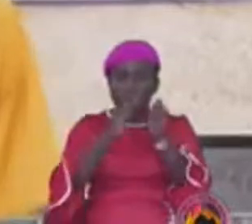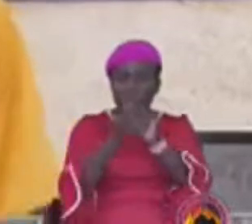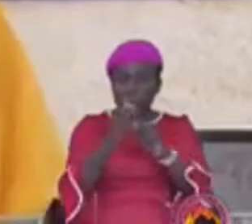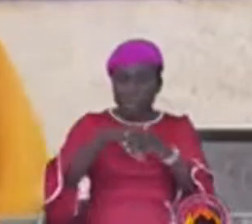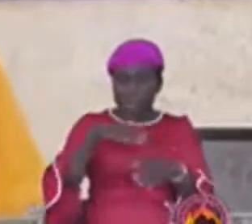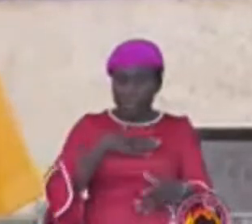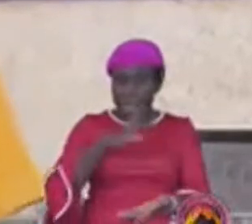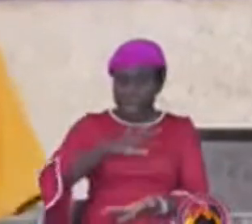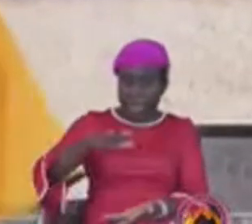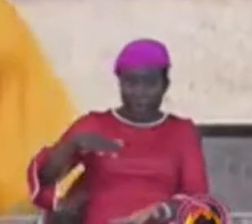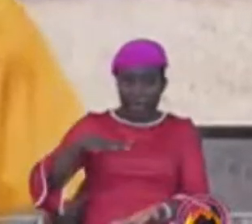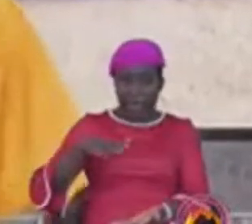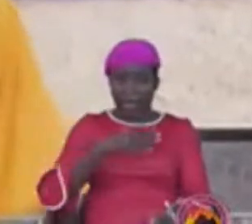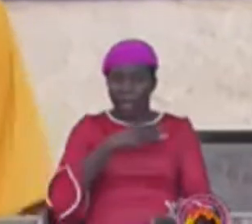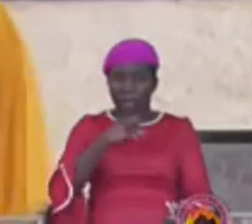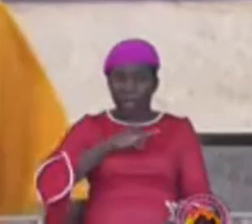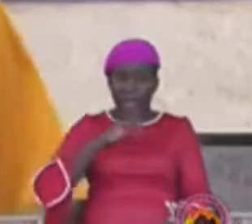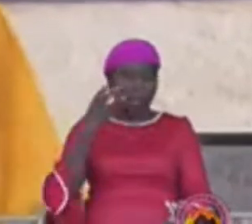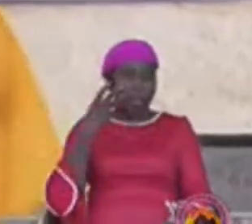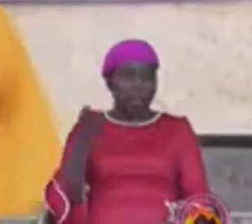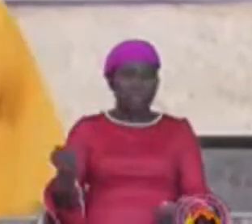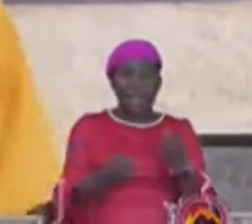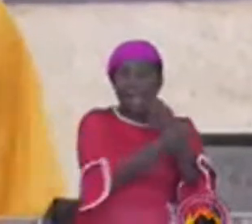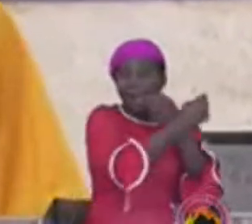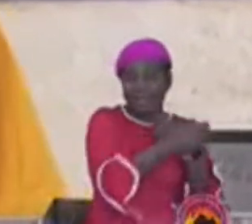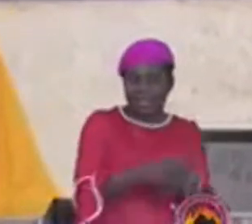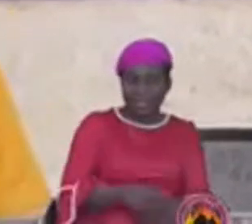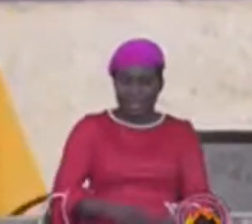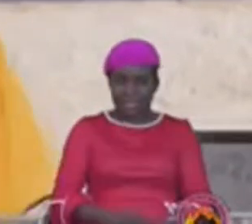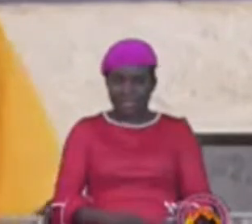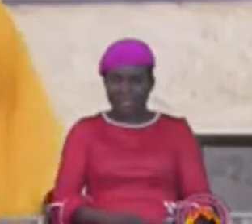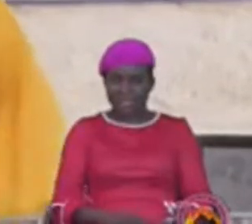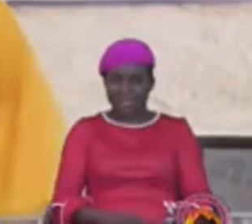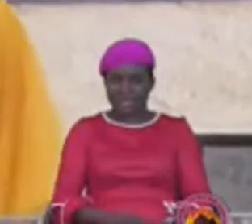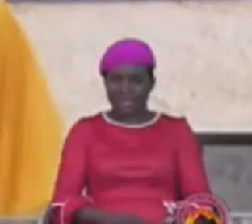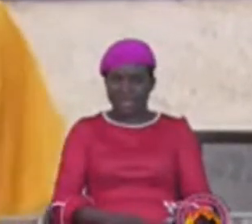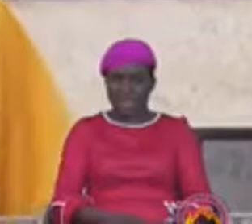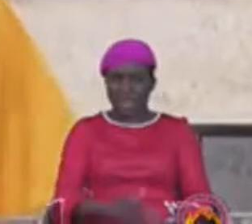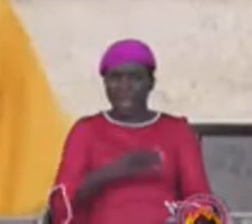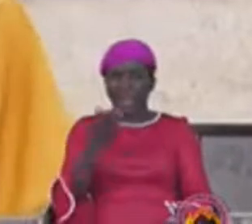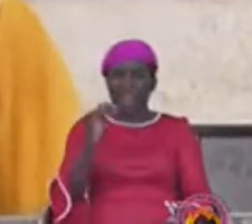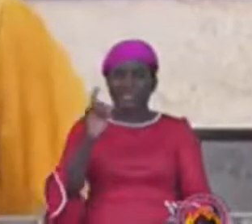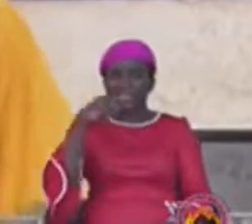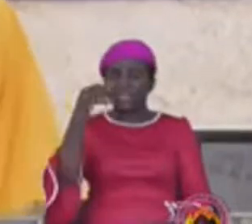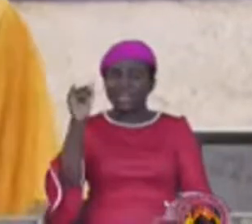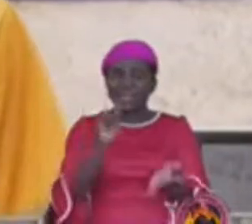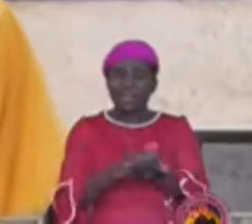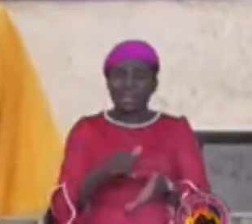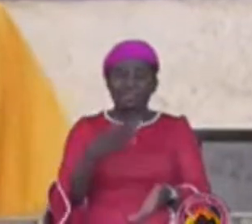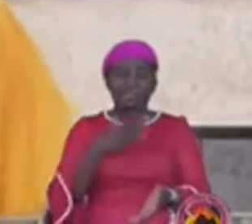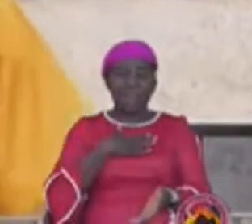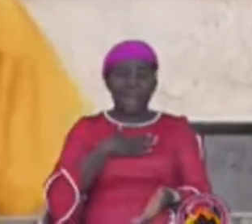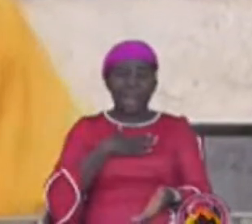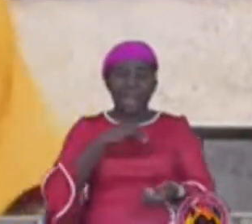jo Friday oni wahala mi ti po ju ni be kon won mi lewon lati jo Friday Saturday